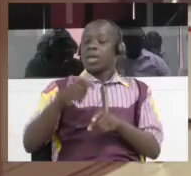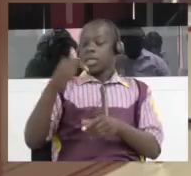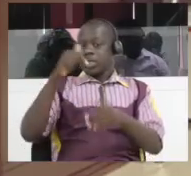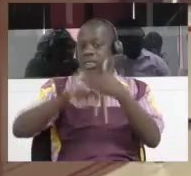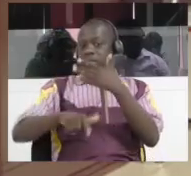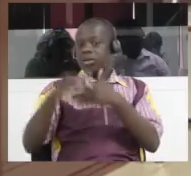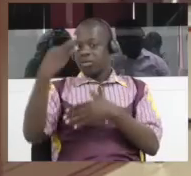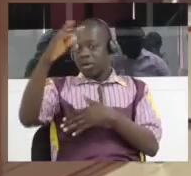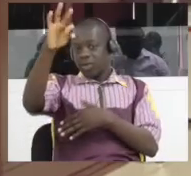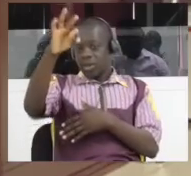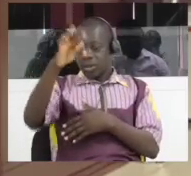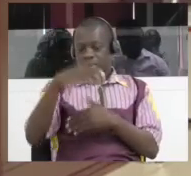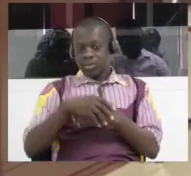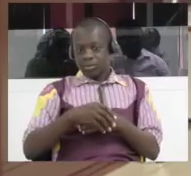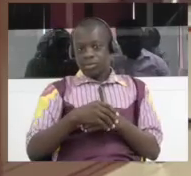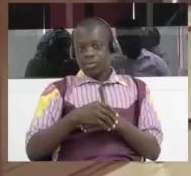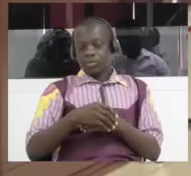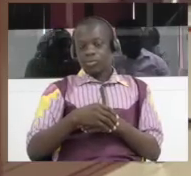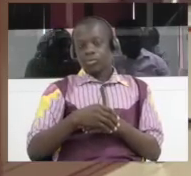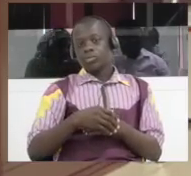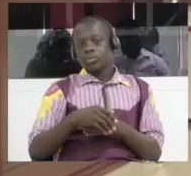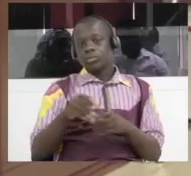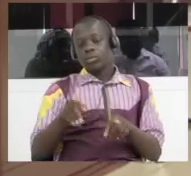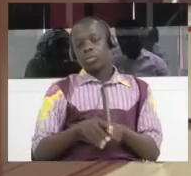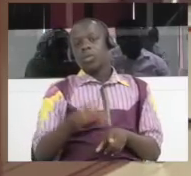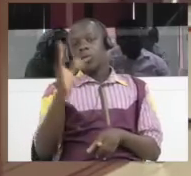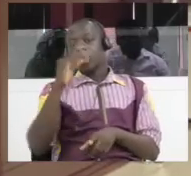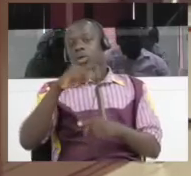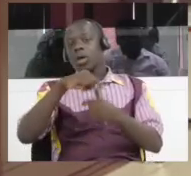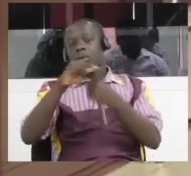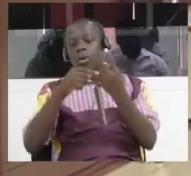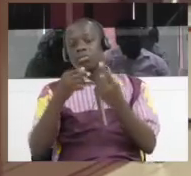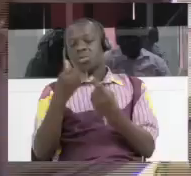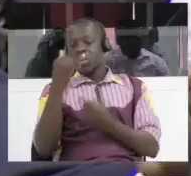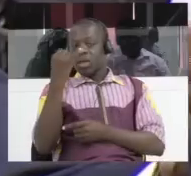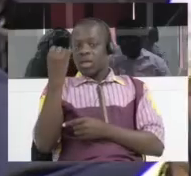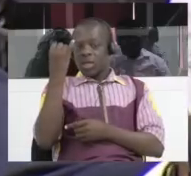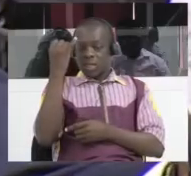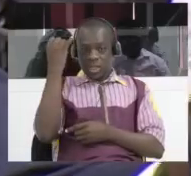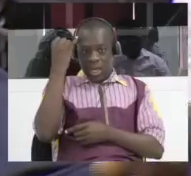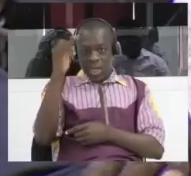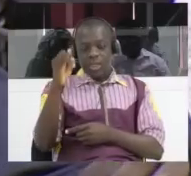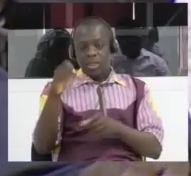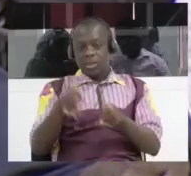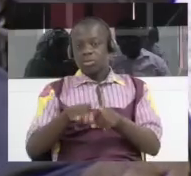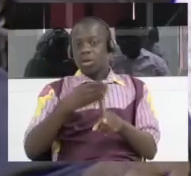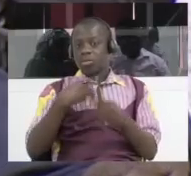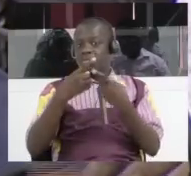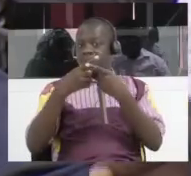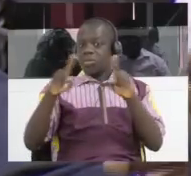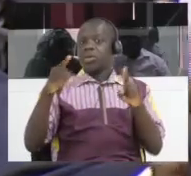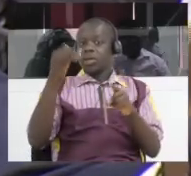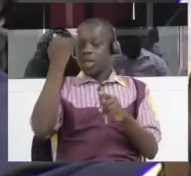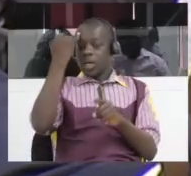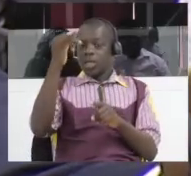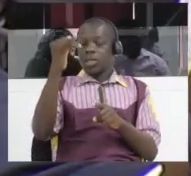for that clarification. What I'm trying to drive at is, since you talk about it, it's about perception. What I'm trying to drive at here is that